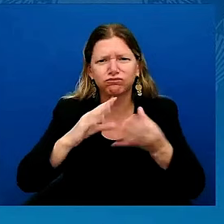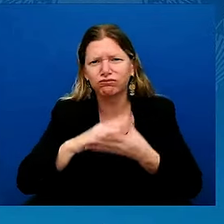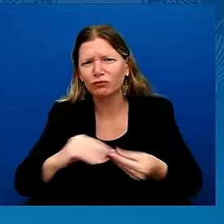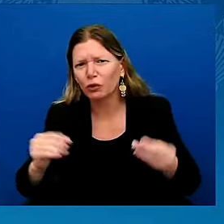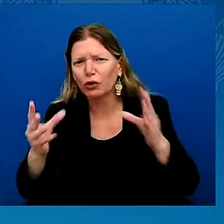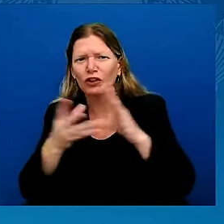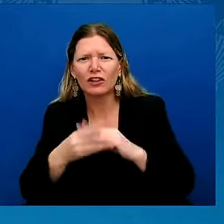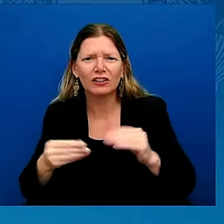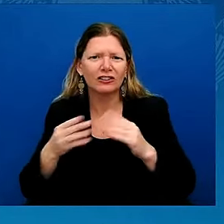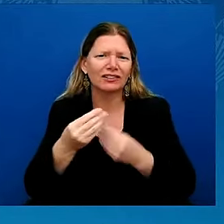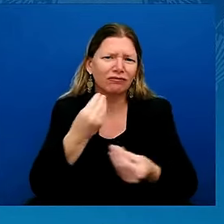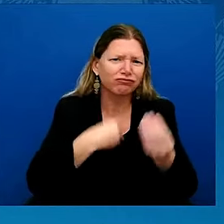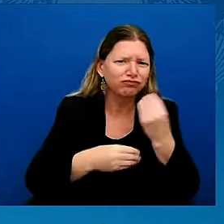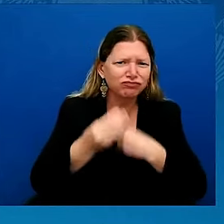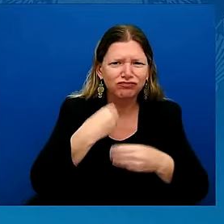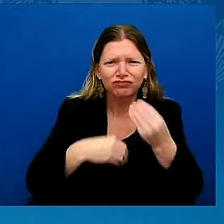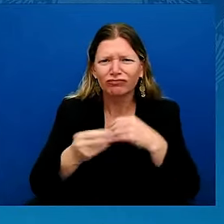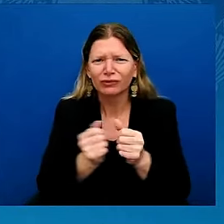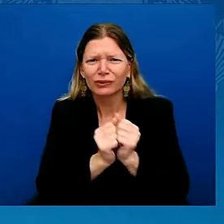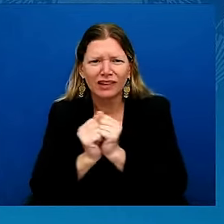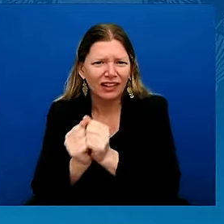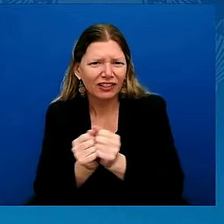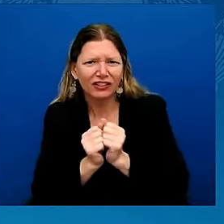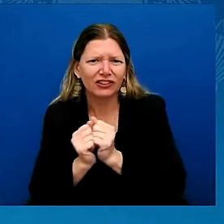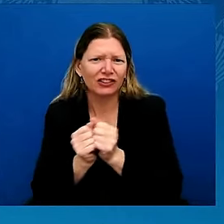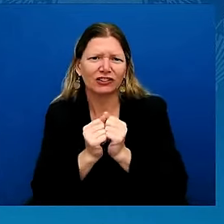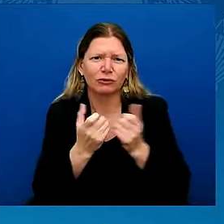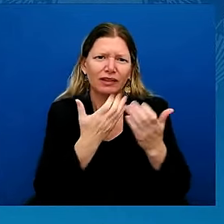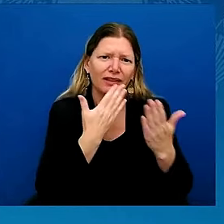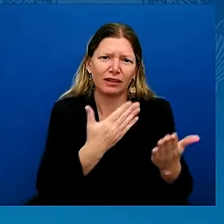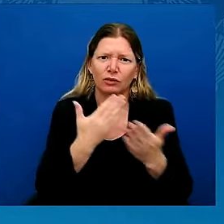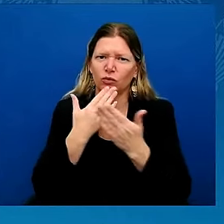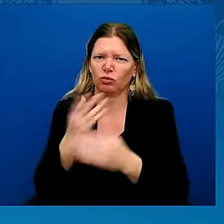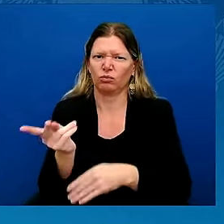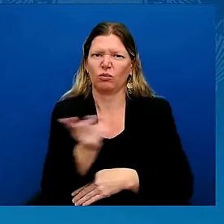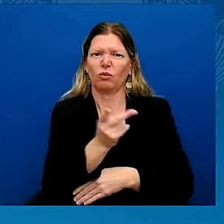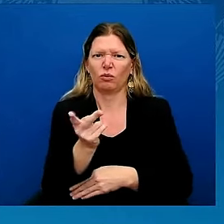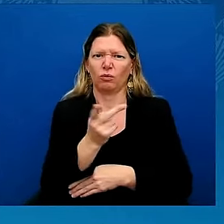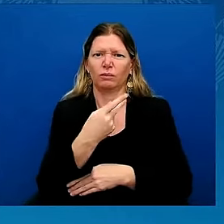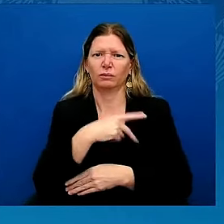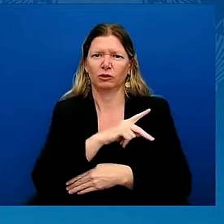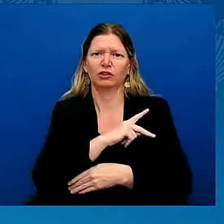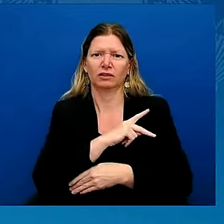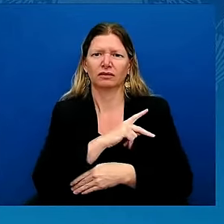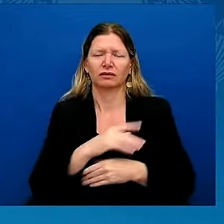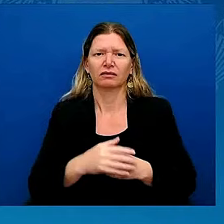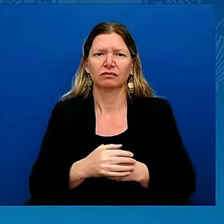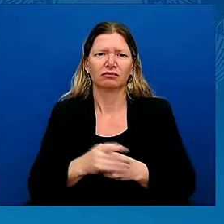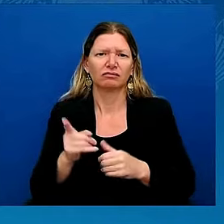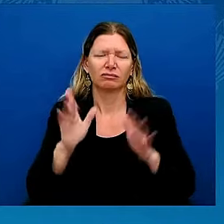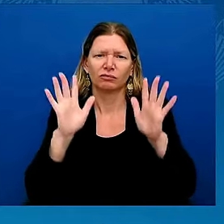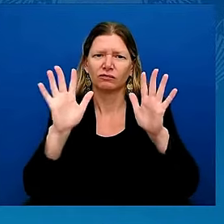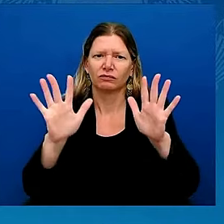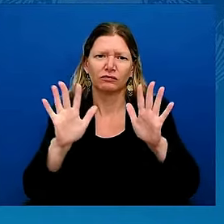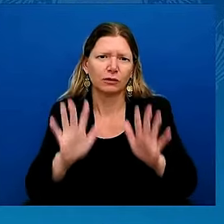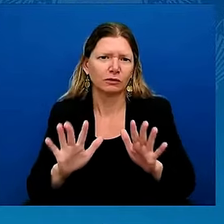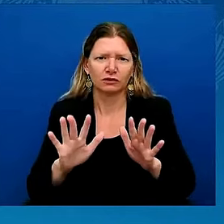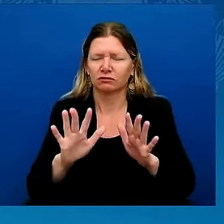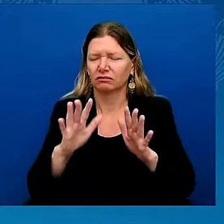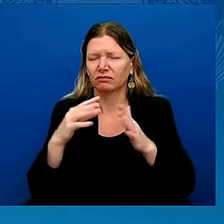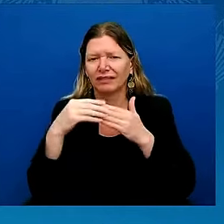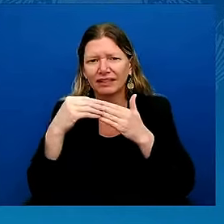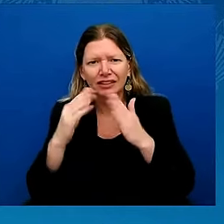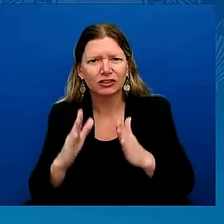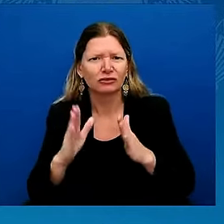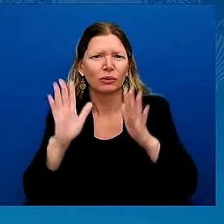thank them both, because they really, as you know, are extraordinary people and extraordinary leaders, and they do so much on behalf of so many.